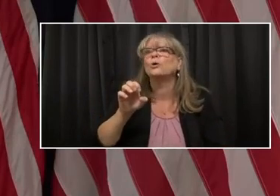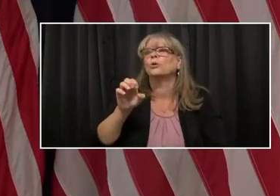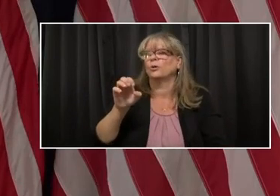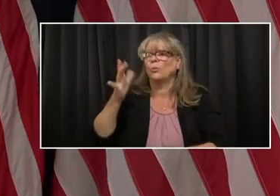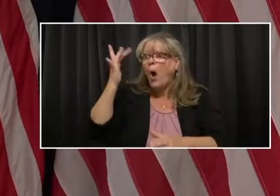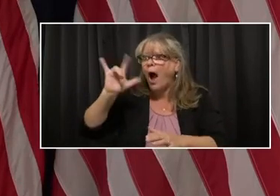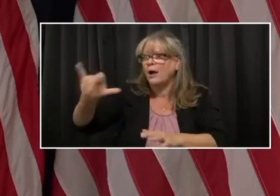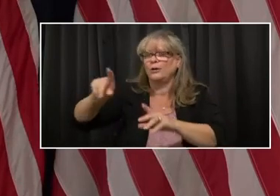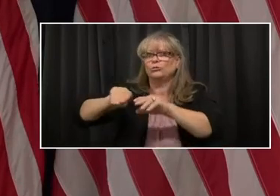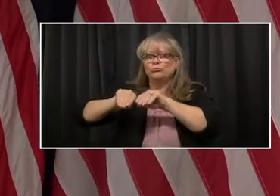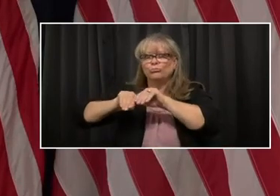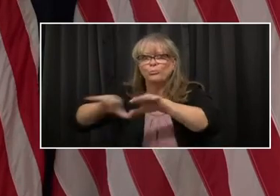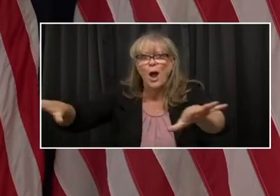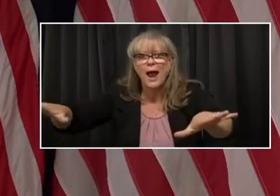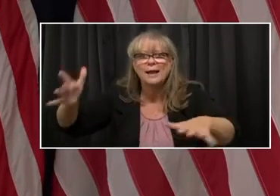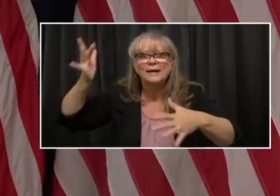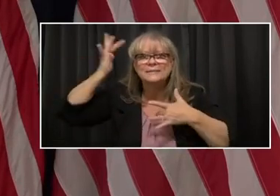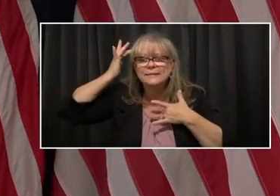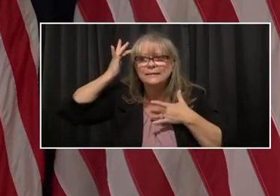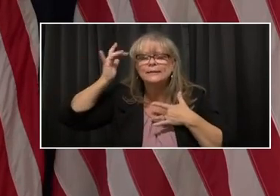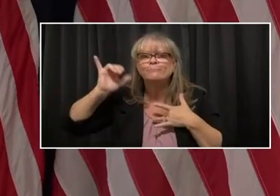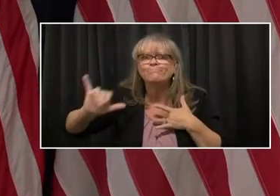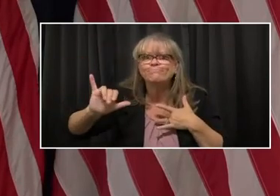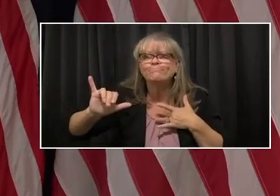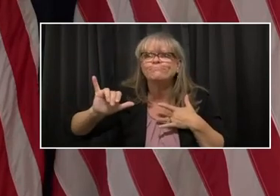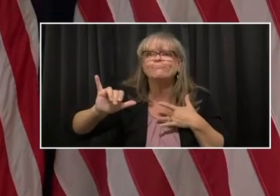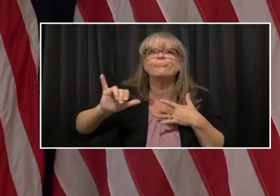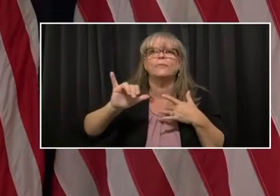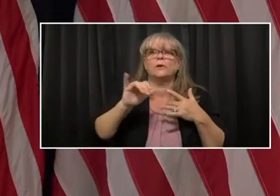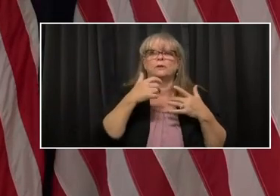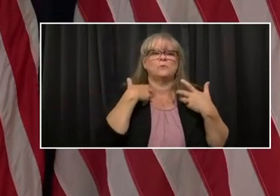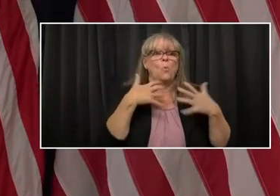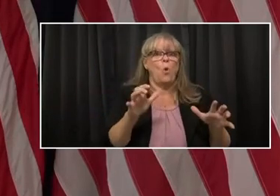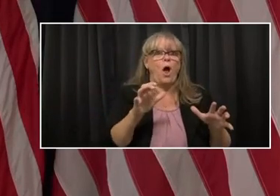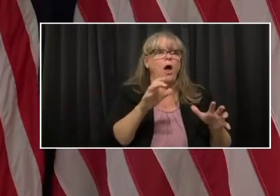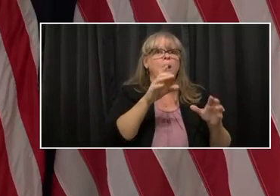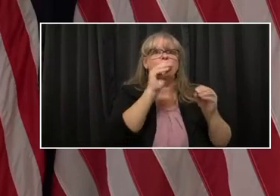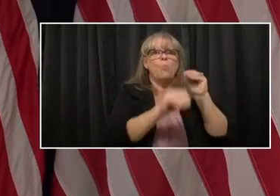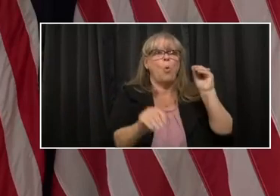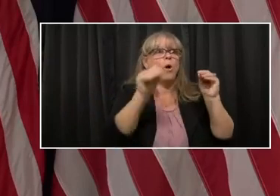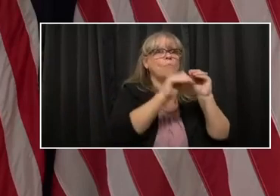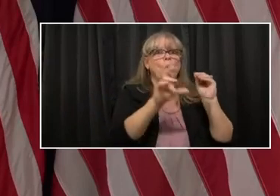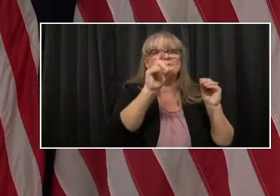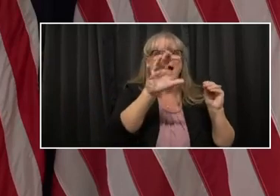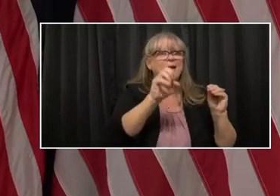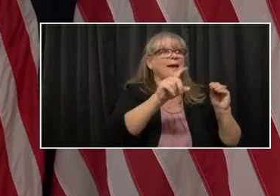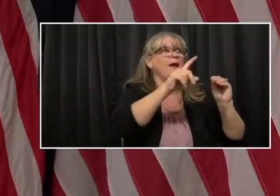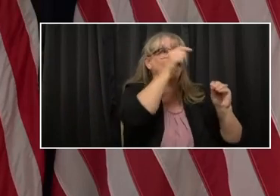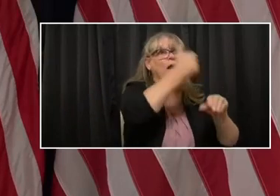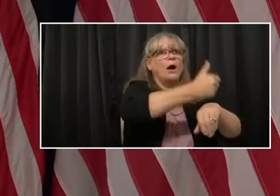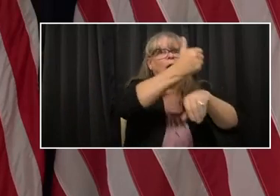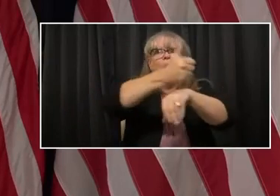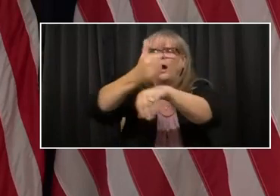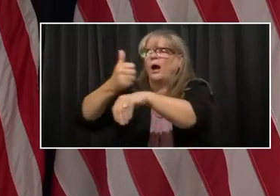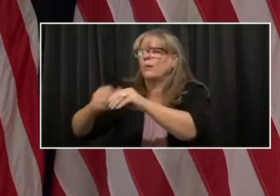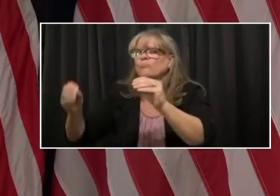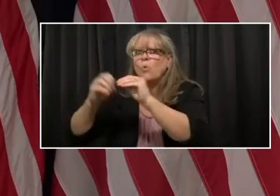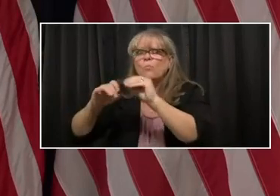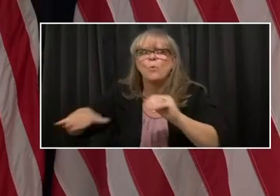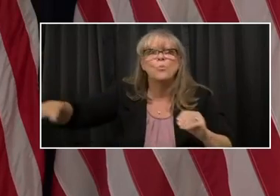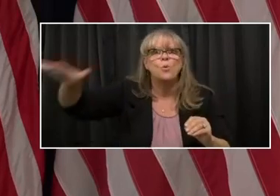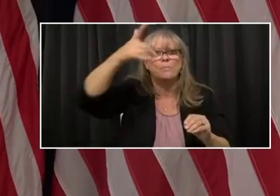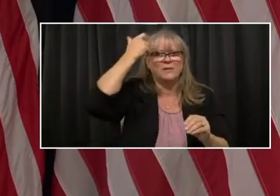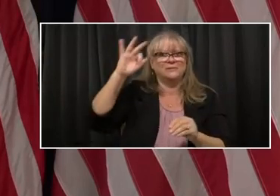and be around more kids than they would in one cohort in a school. So just as that's the case, it's also the case that there's other